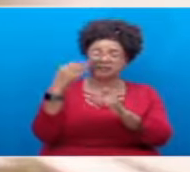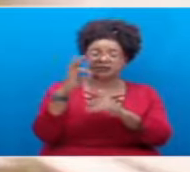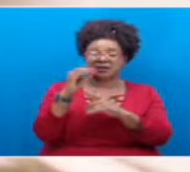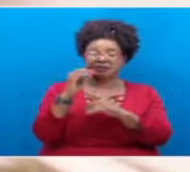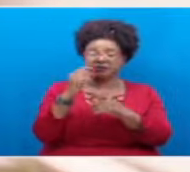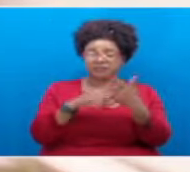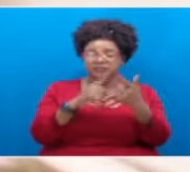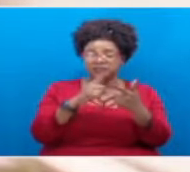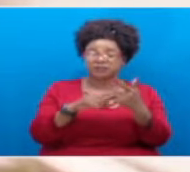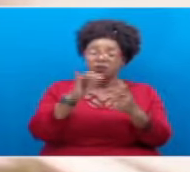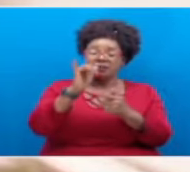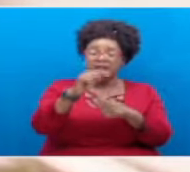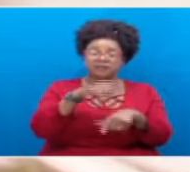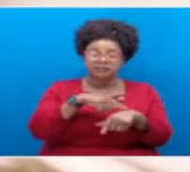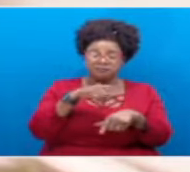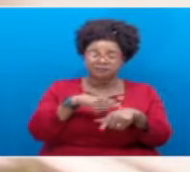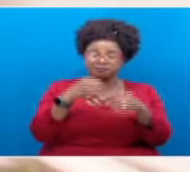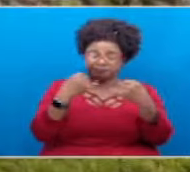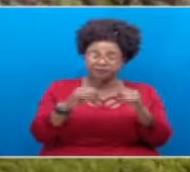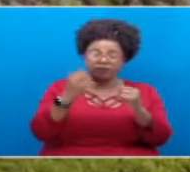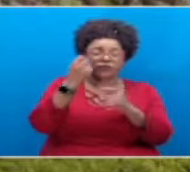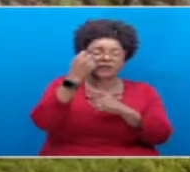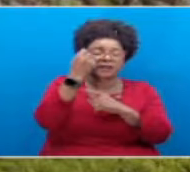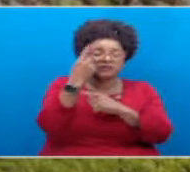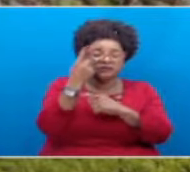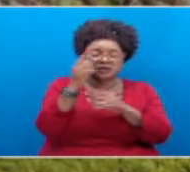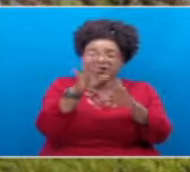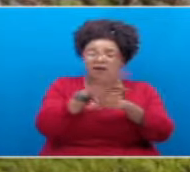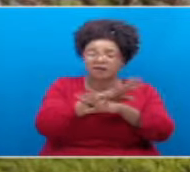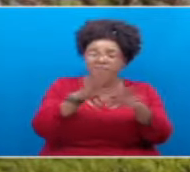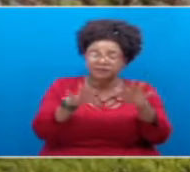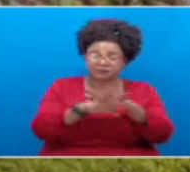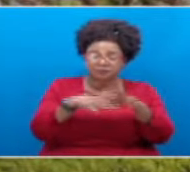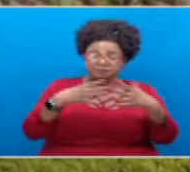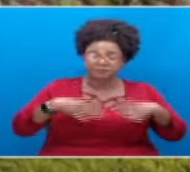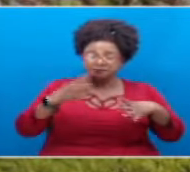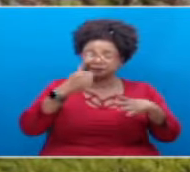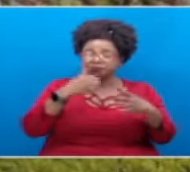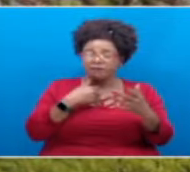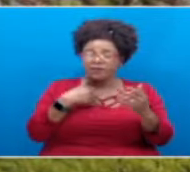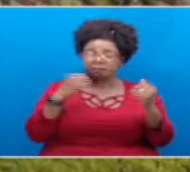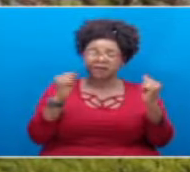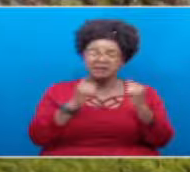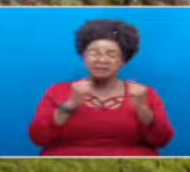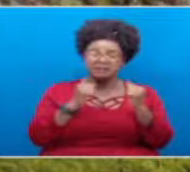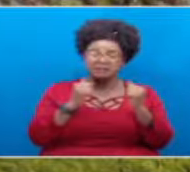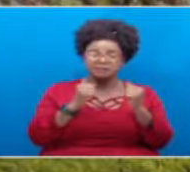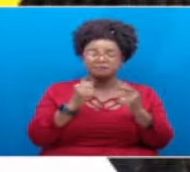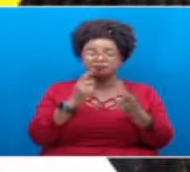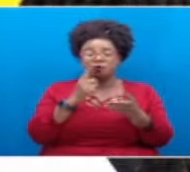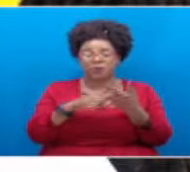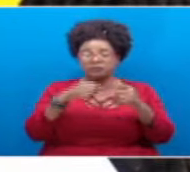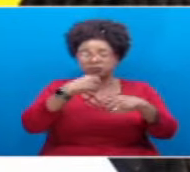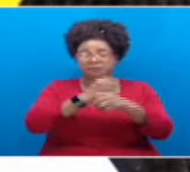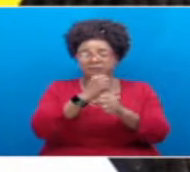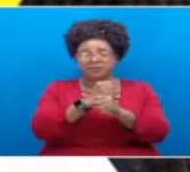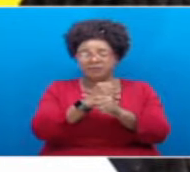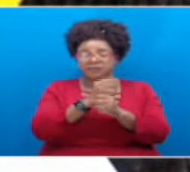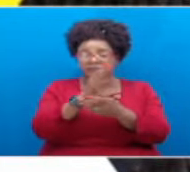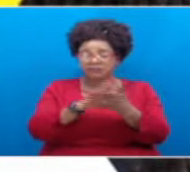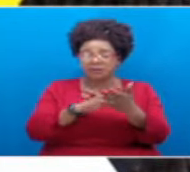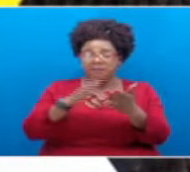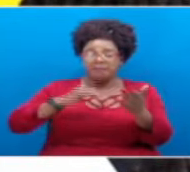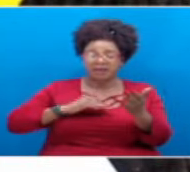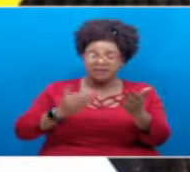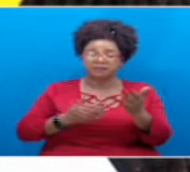time that we were trying to understand everything from people who were suffering from malaria to the what makes some other people not get